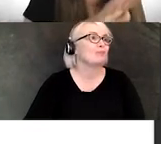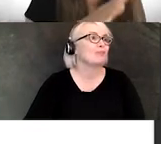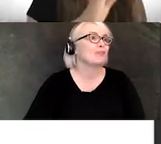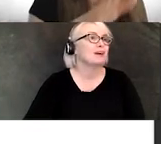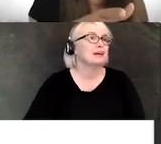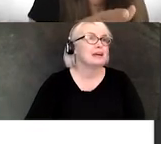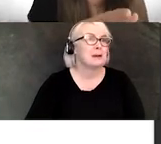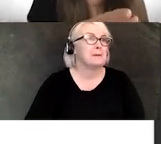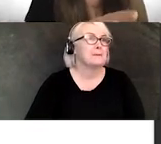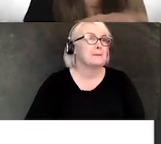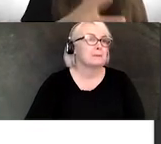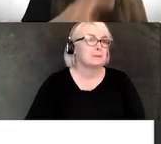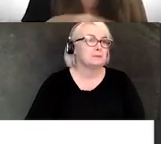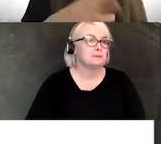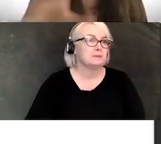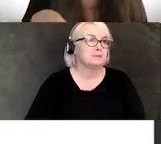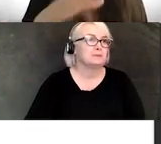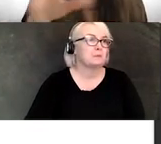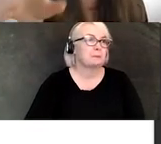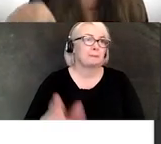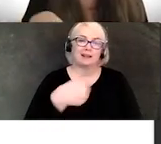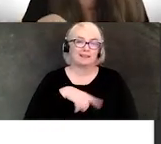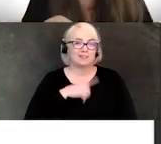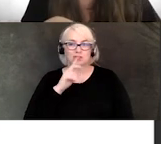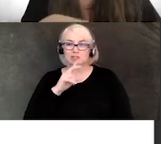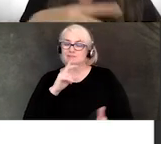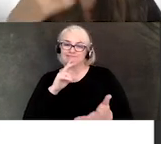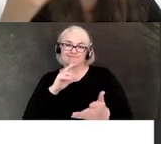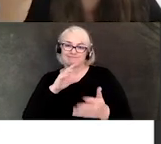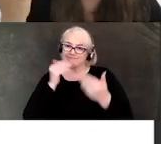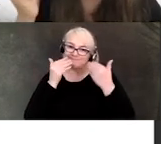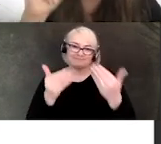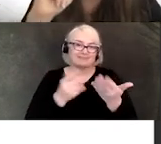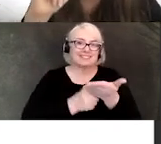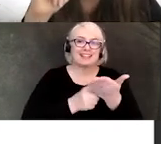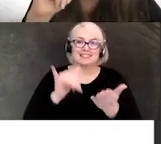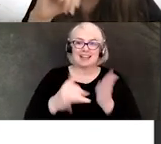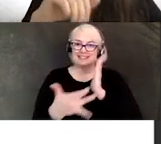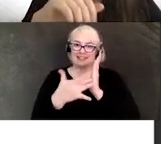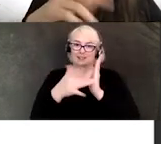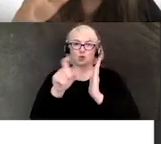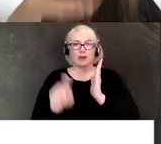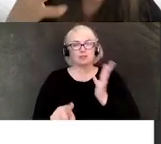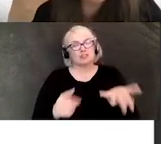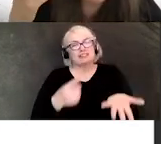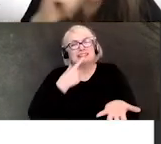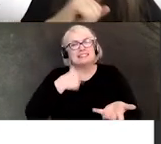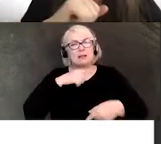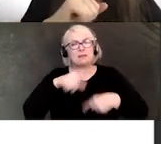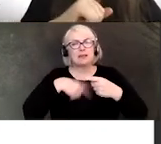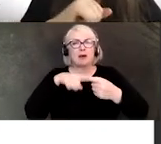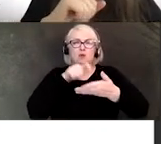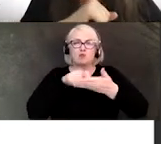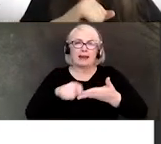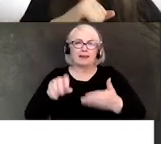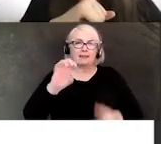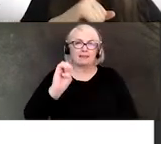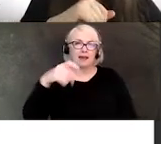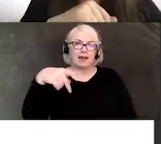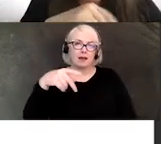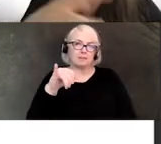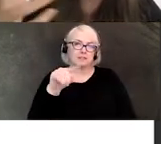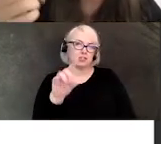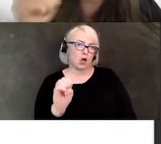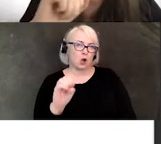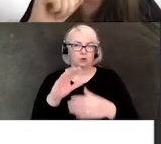let's, let's jump into this question, the, uh, the technical question that tell me about writing this episode and give us some, some nice details about,